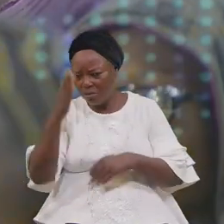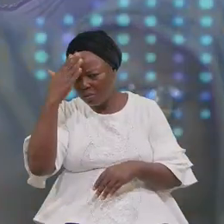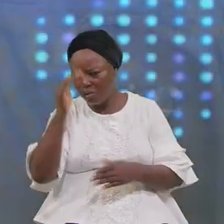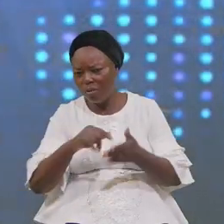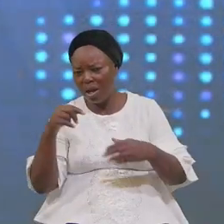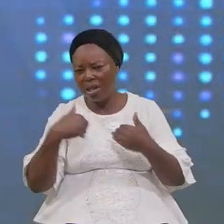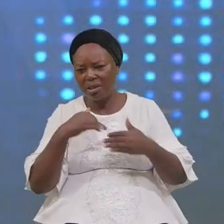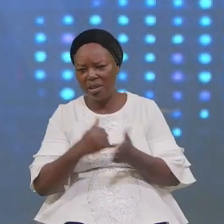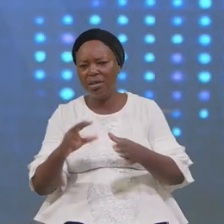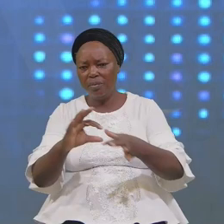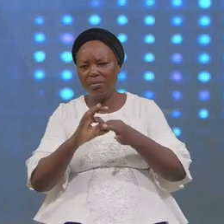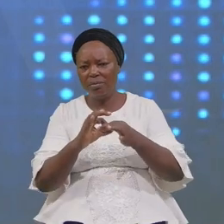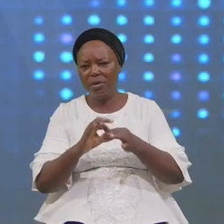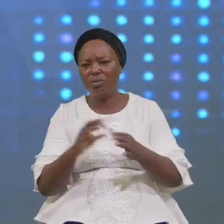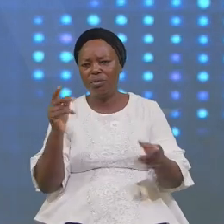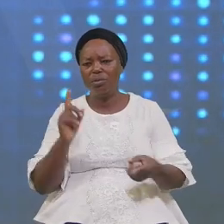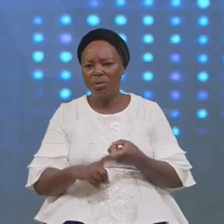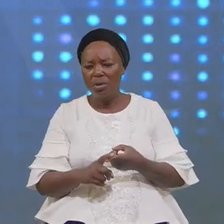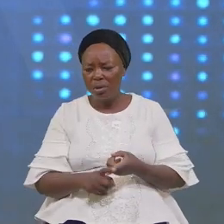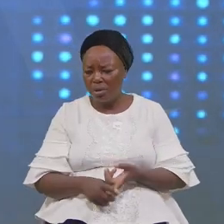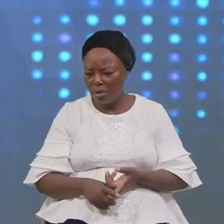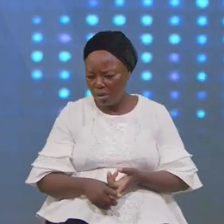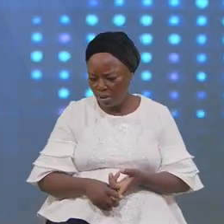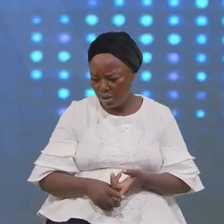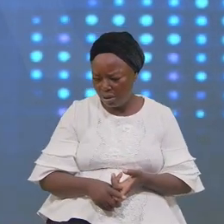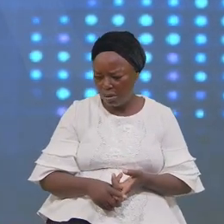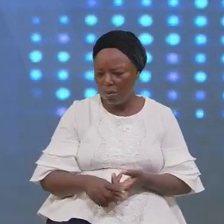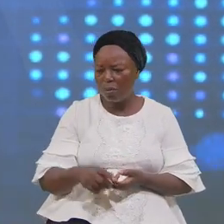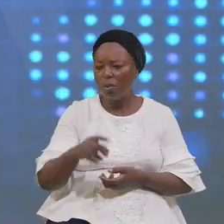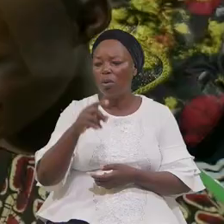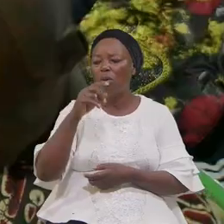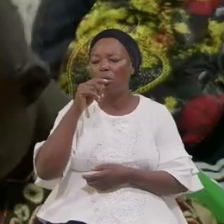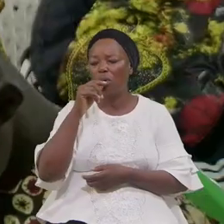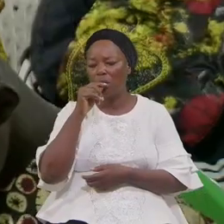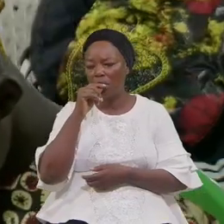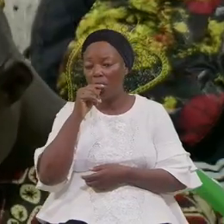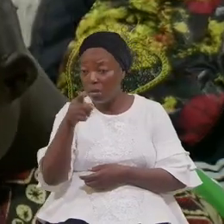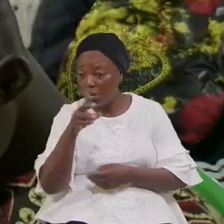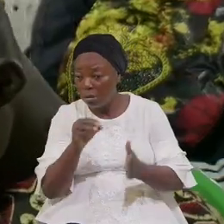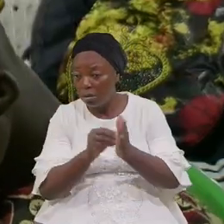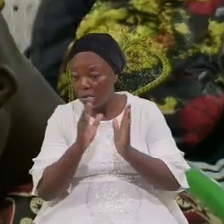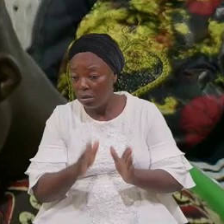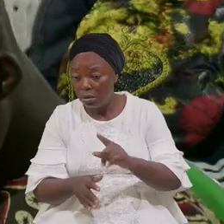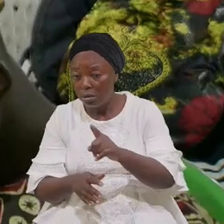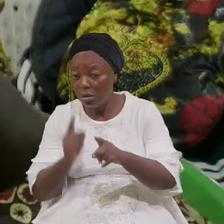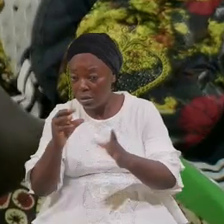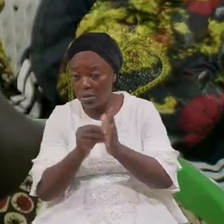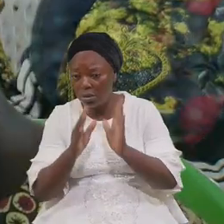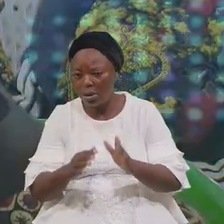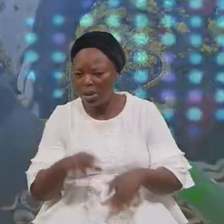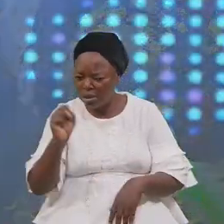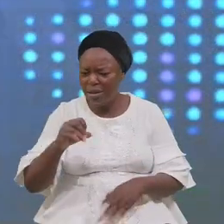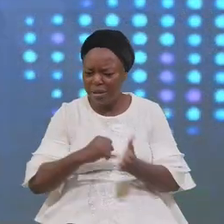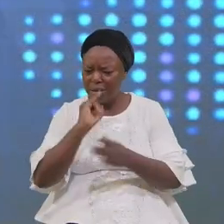I think, okay, are you the owner? Yes, I am the owner. And you see wearing the